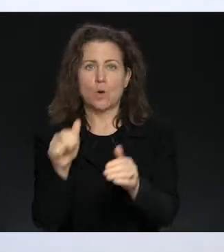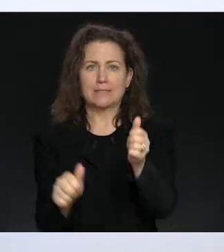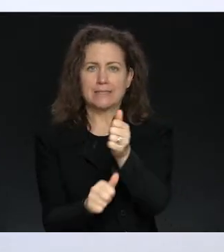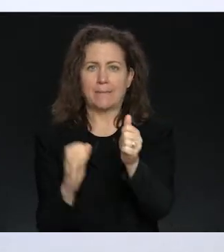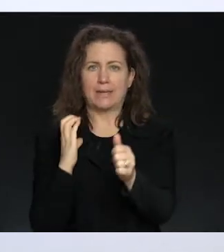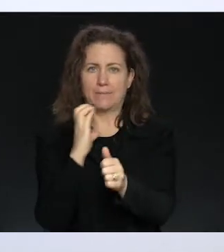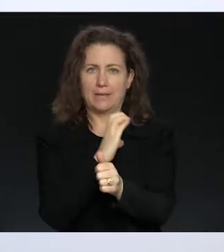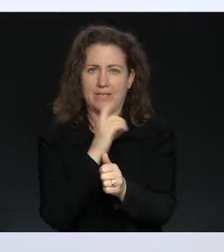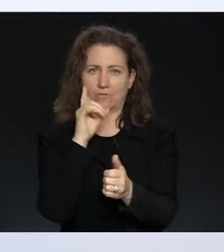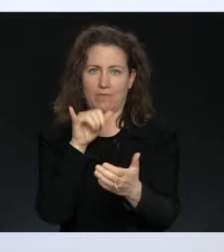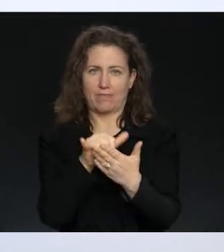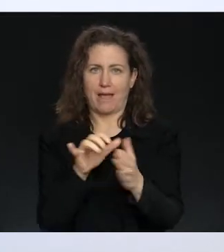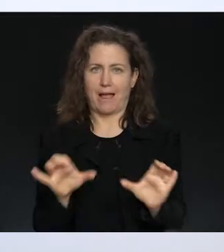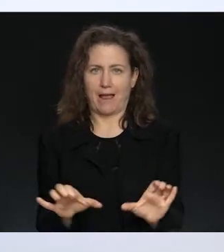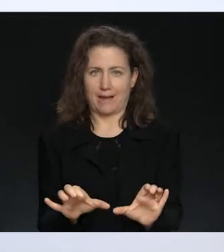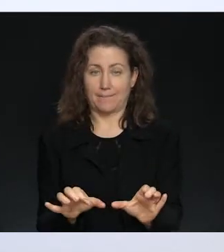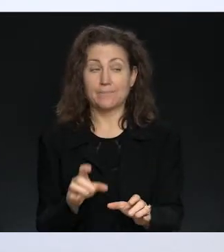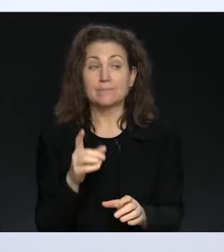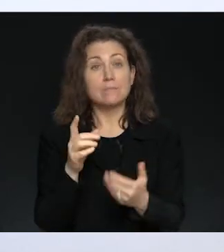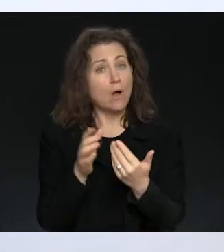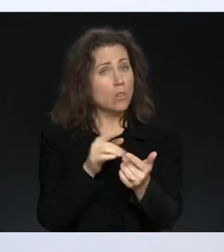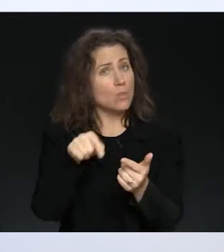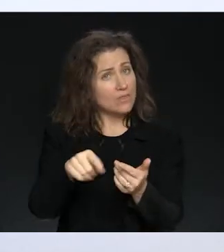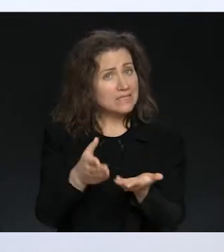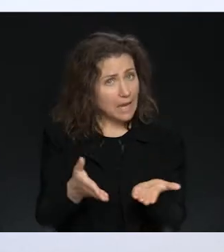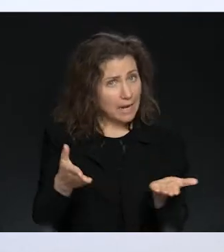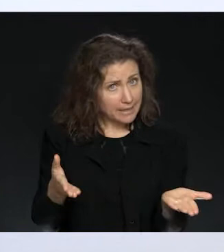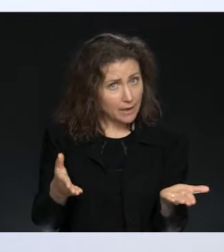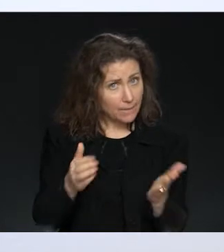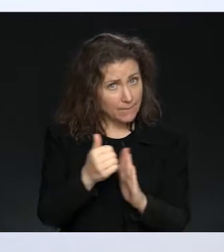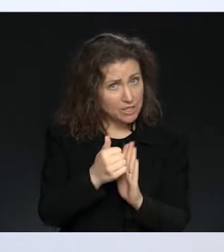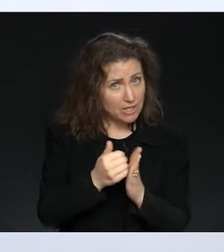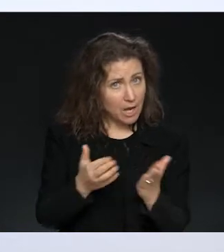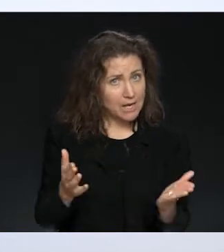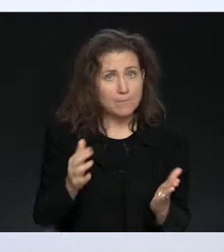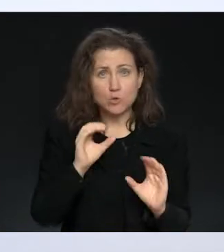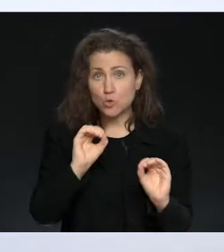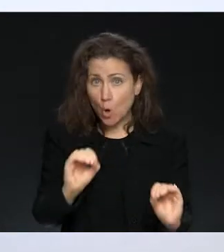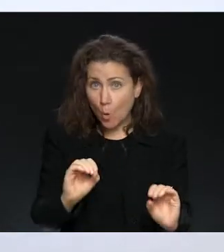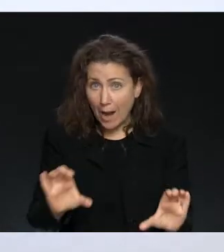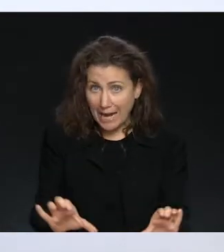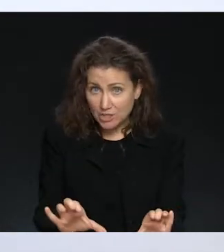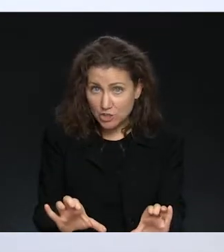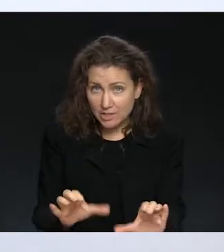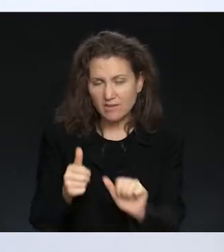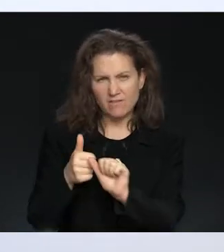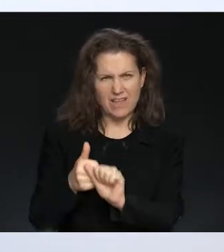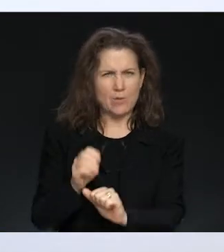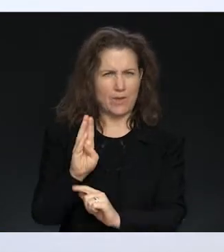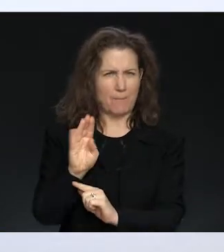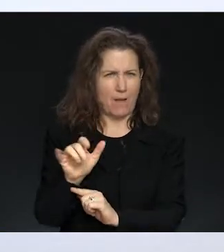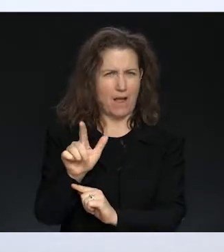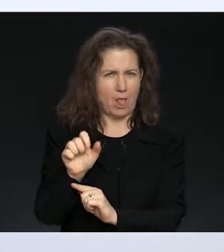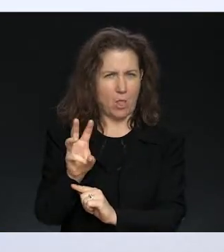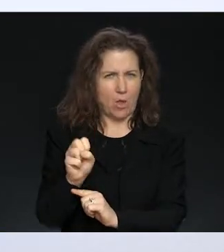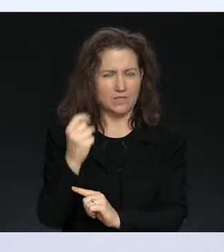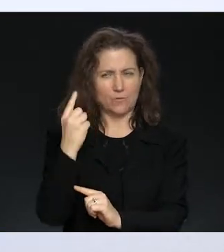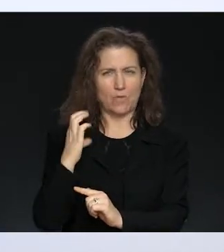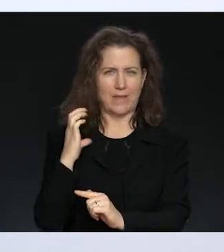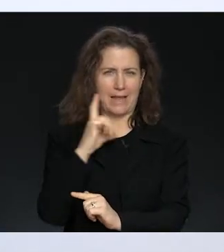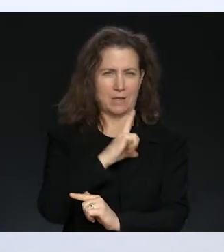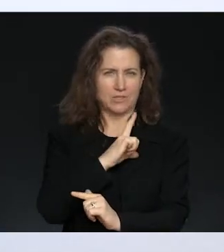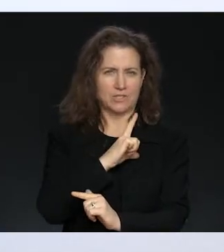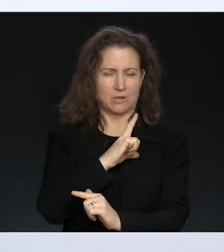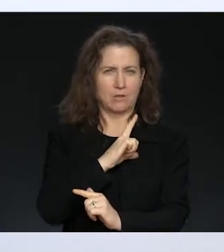is a no action item in accordance with the bylaws of the Nevada Governor's Council on Developmental Disabilities, the council